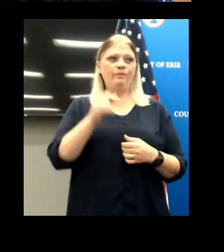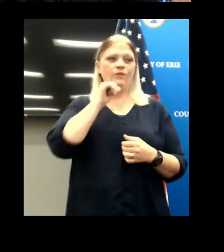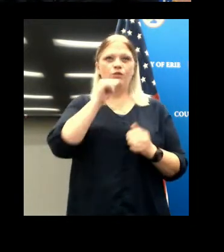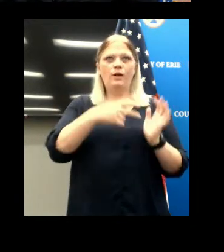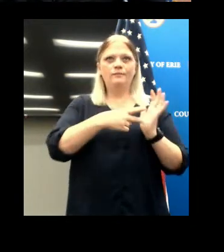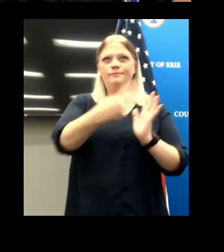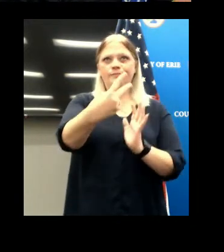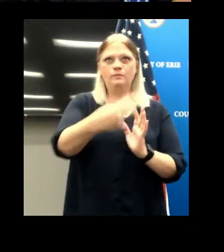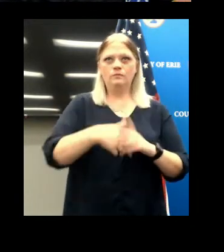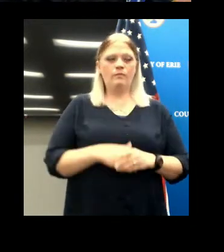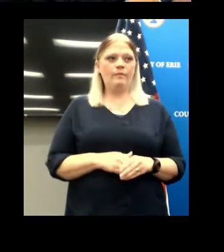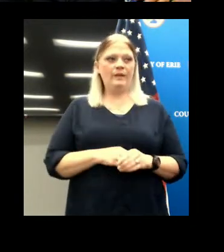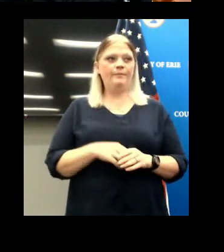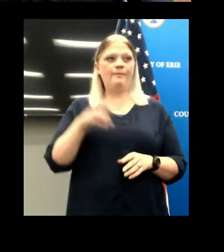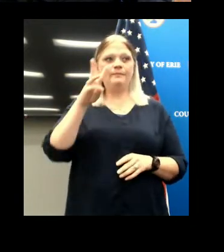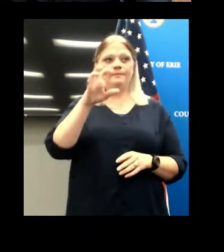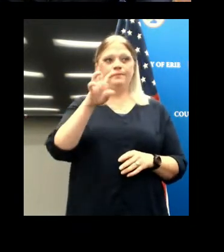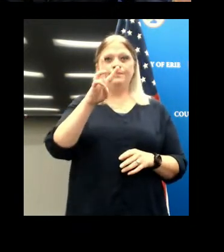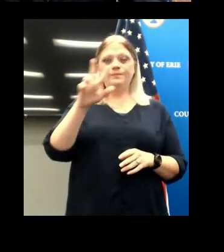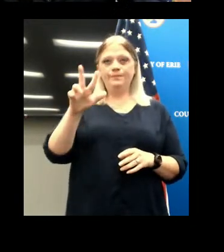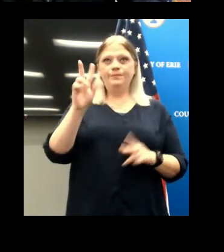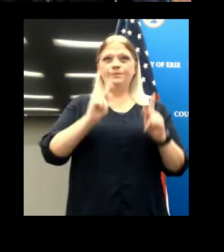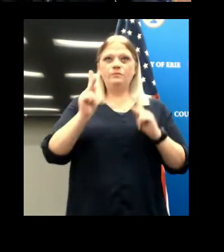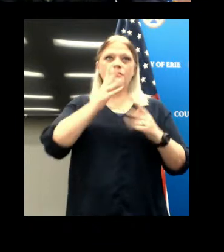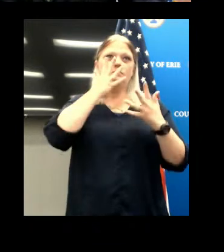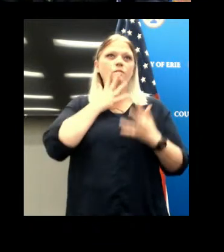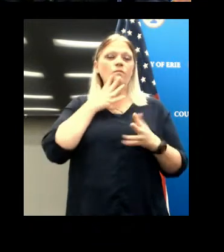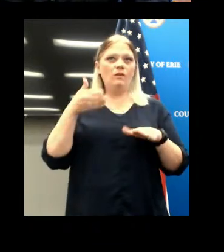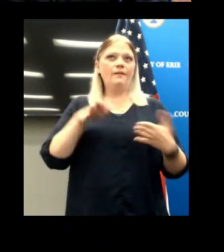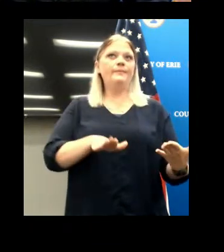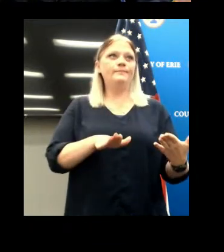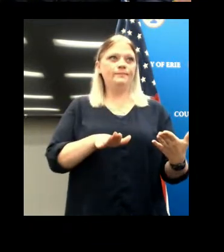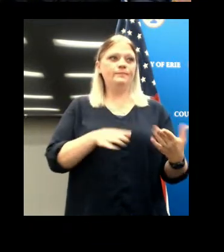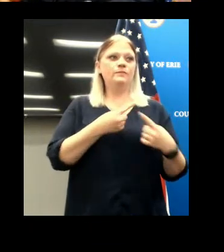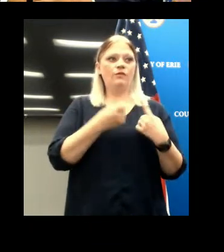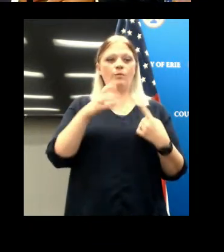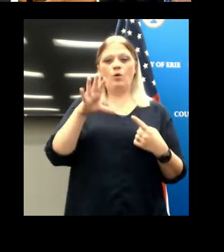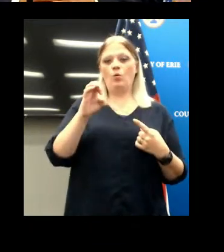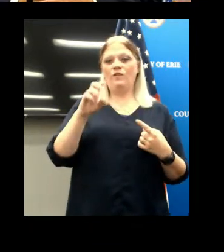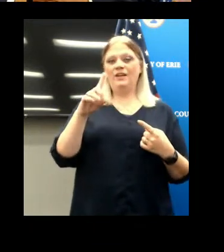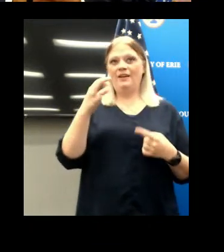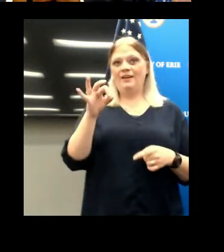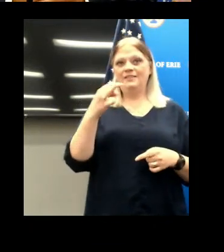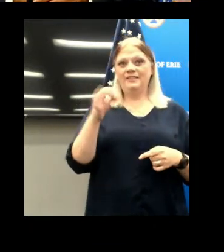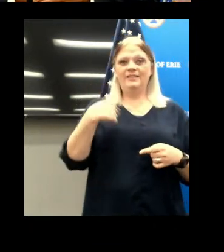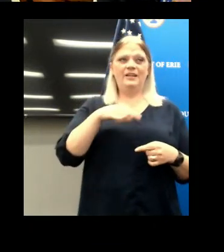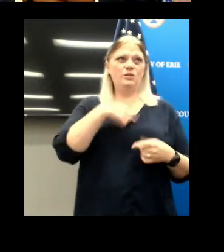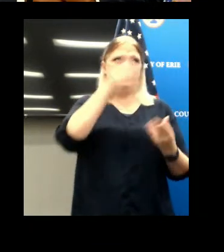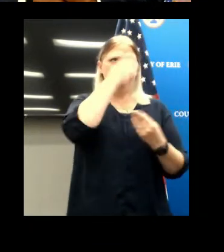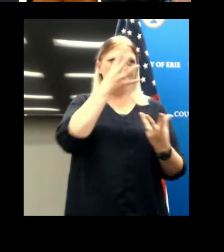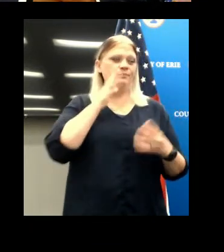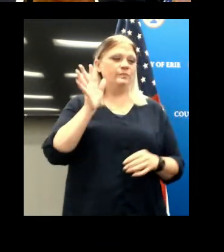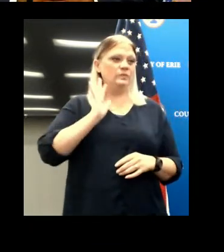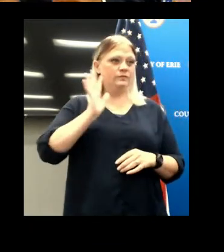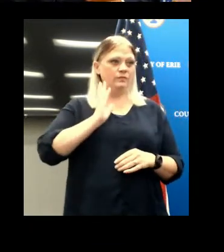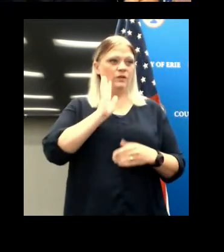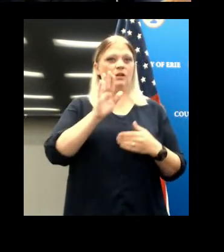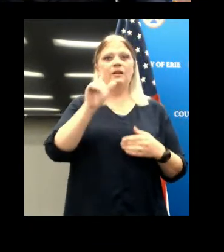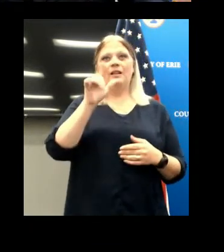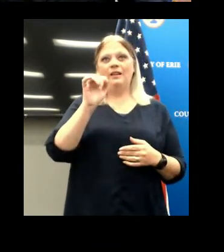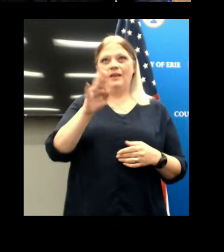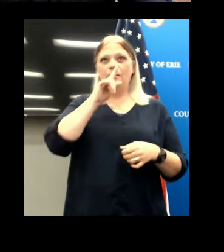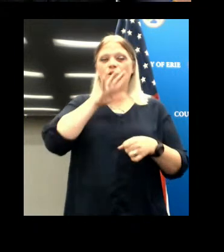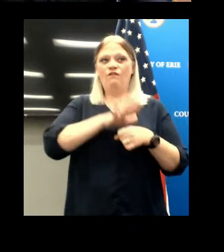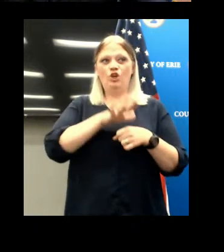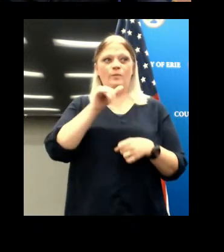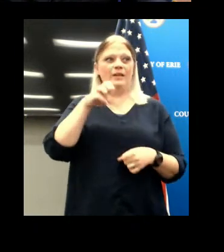duplicates. 663 people, unfortunately, have perished from COVID-19. As we've noted before, these are all lab-confirmed